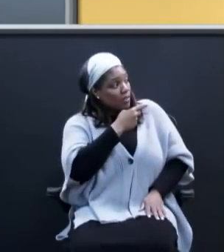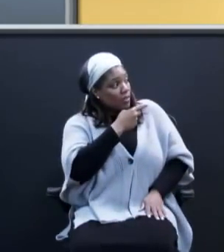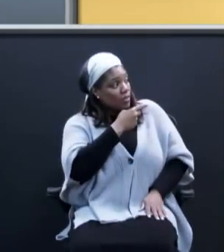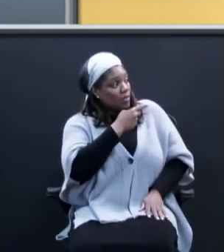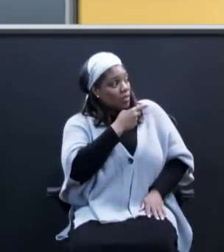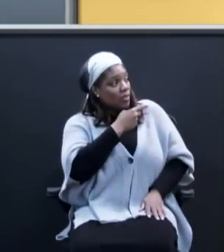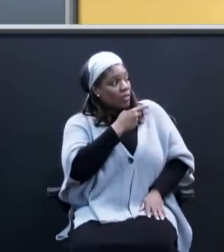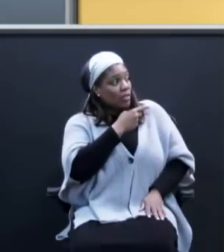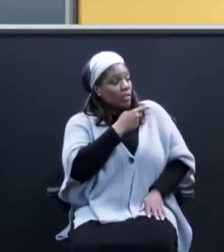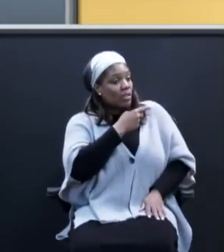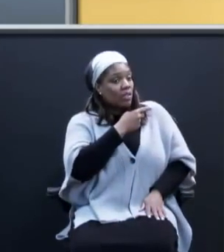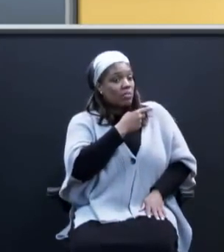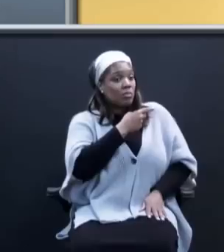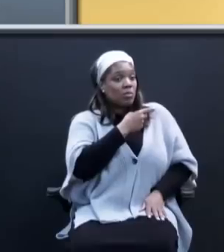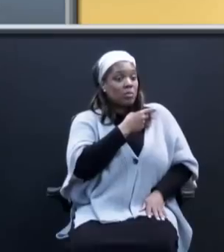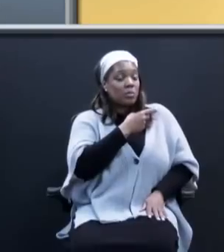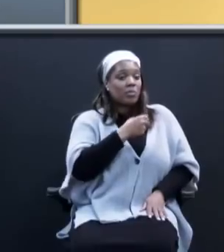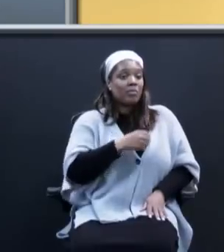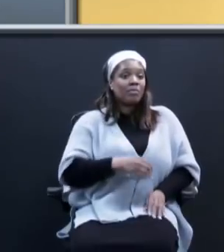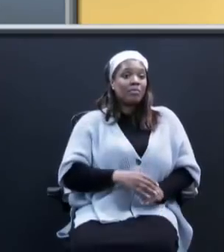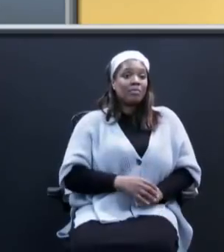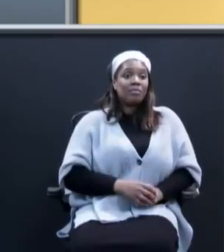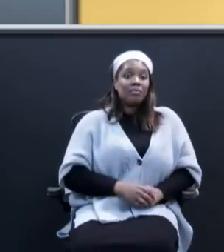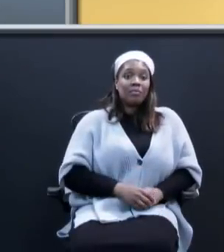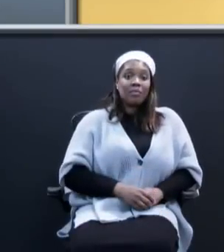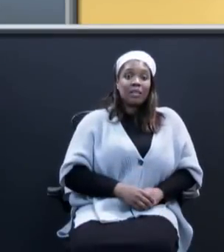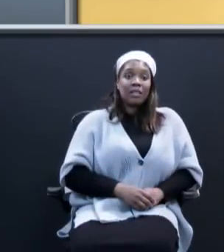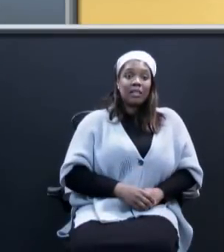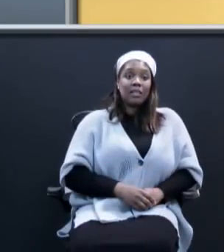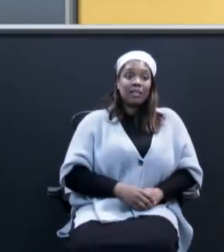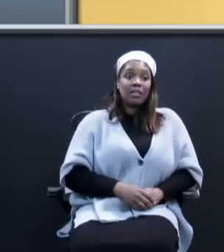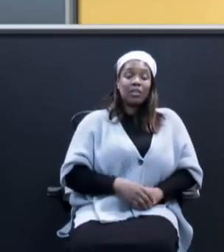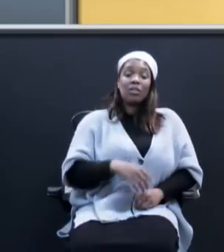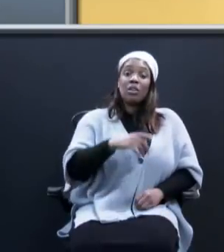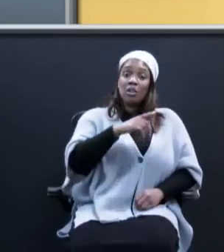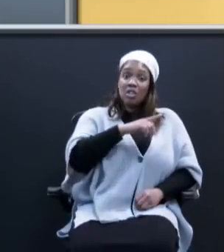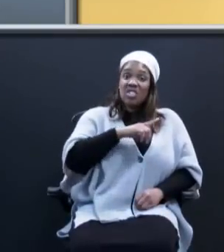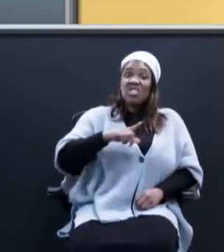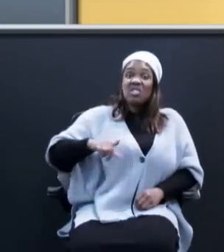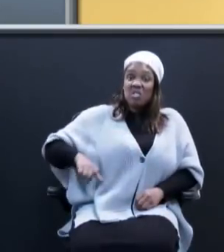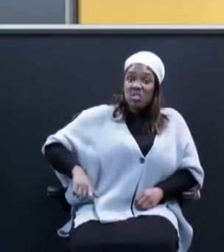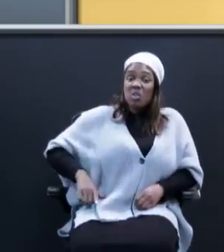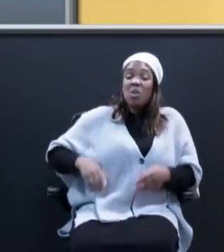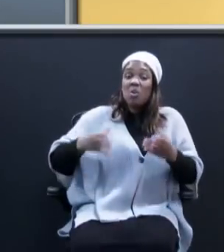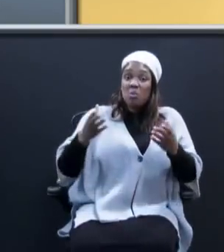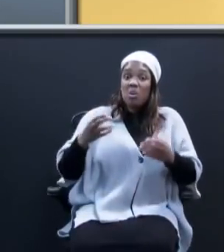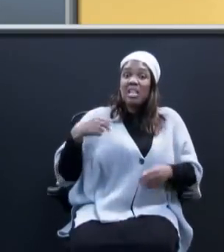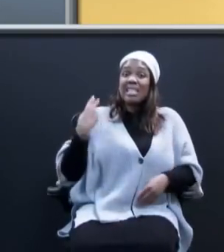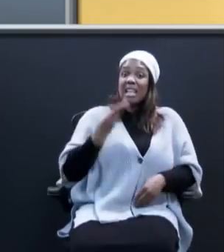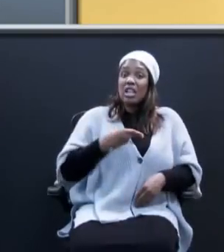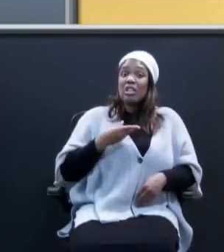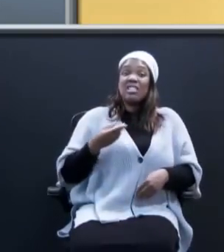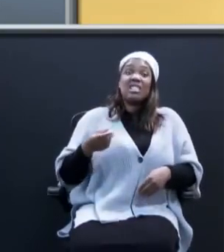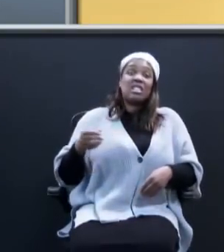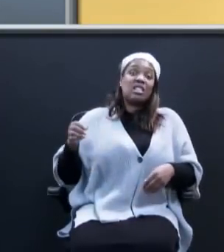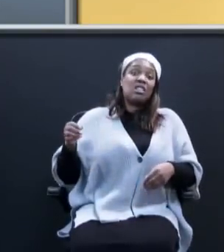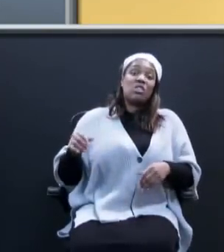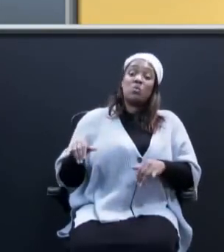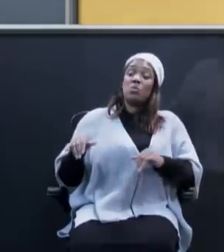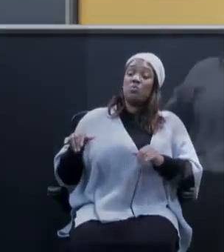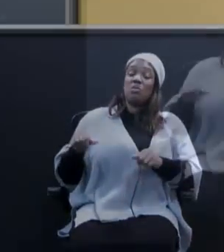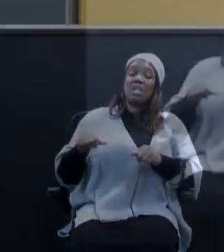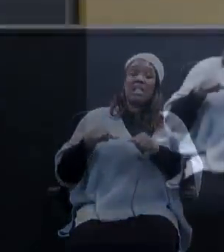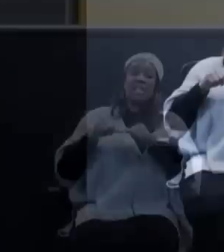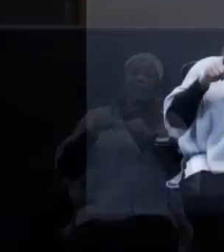Because I'm just letting you know that the Lord is telling you to do the same thing over and over again.